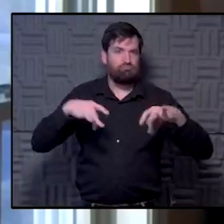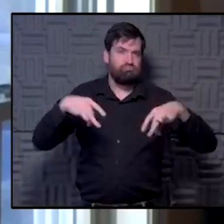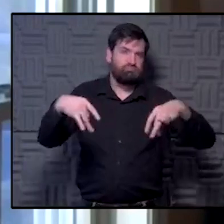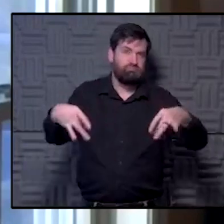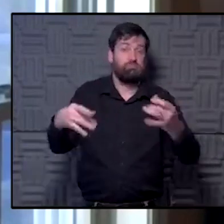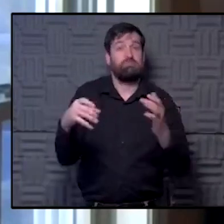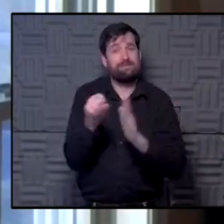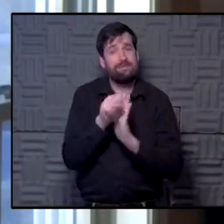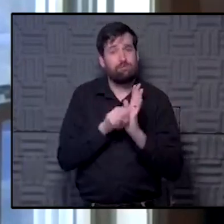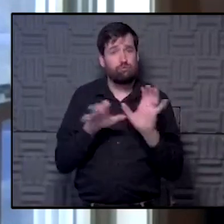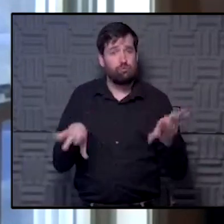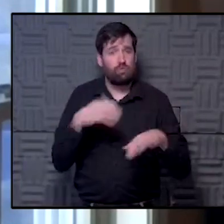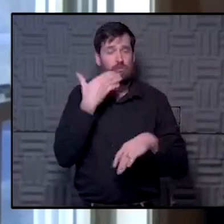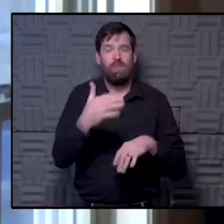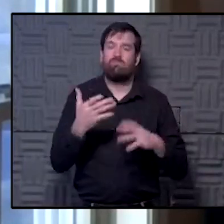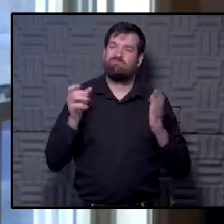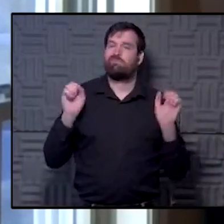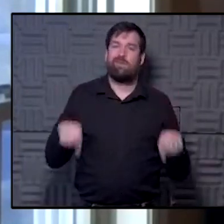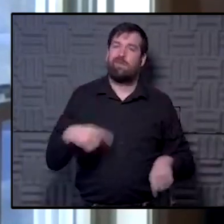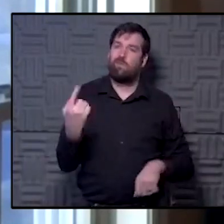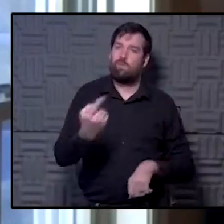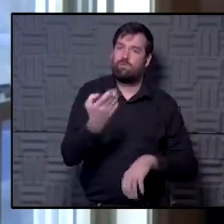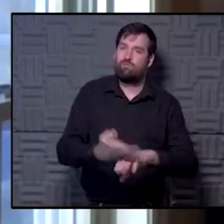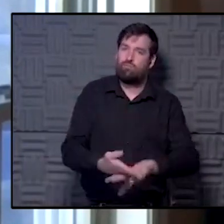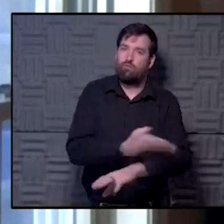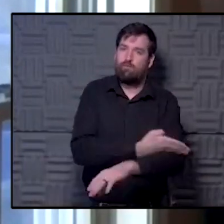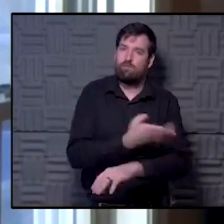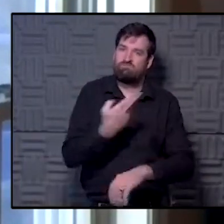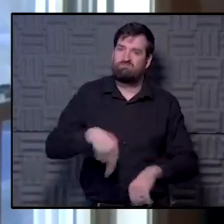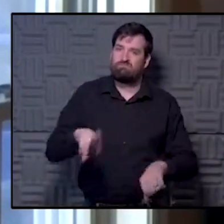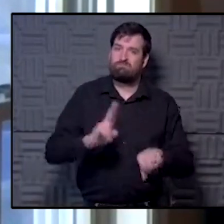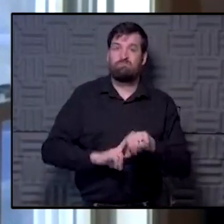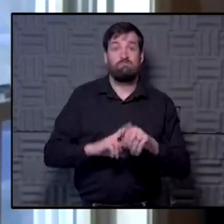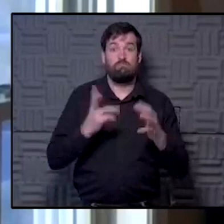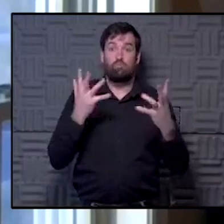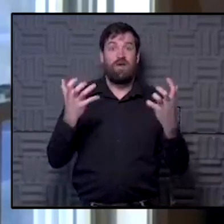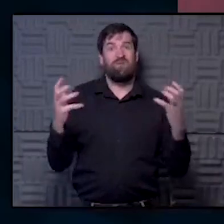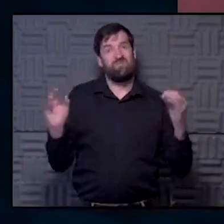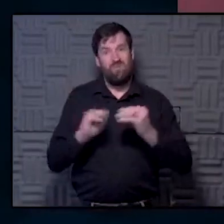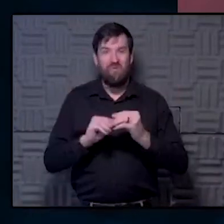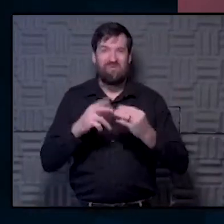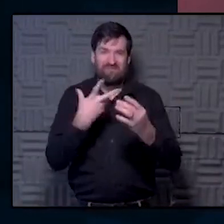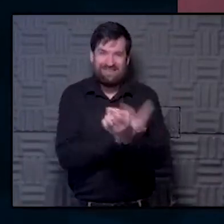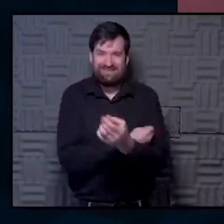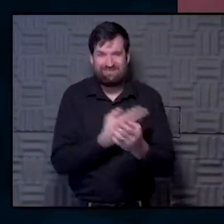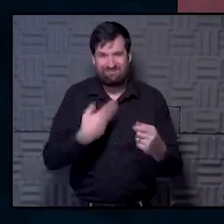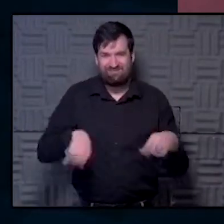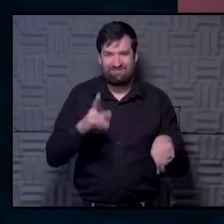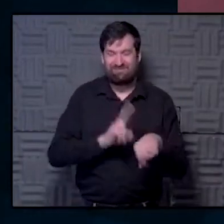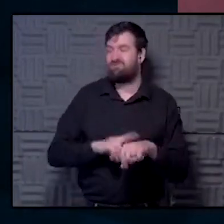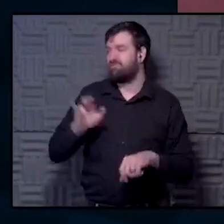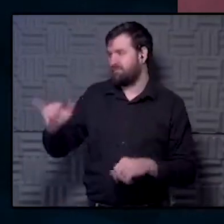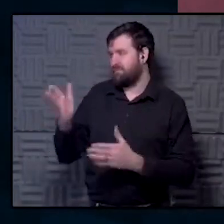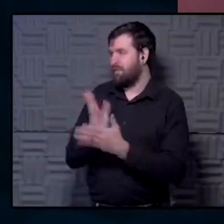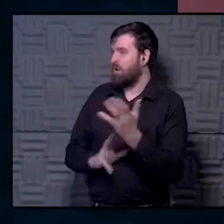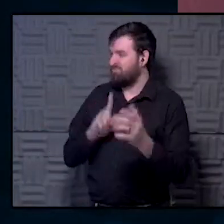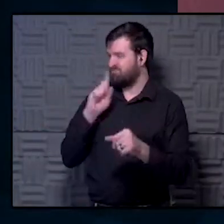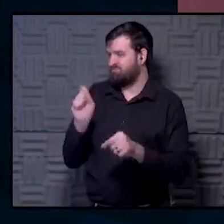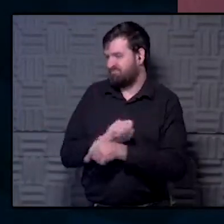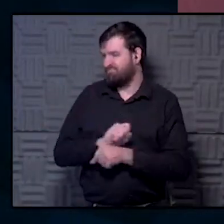think there's always room for improvement, and everybody would really like more vaccine. Well, that part is no doubt